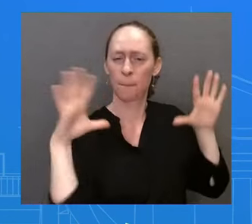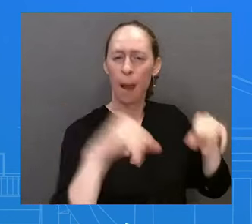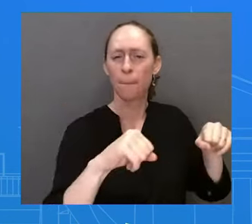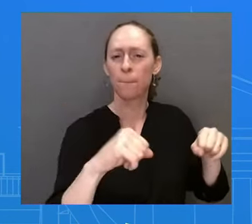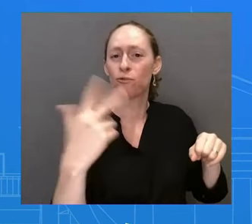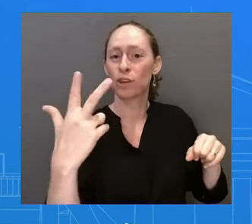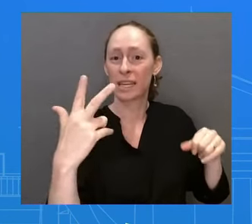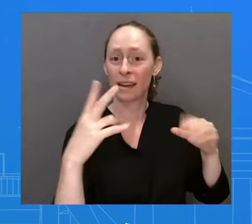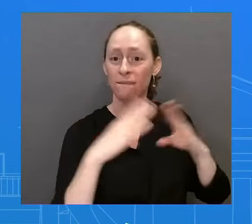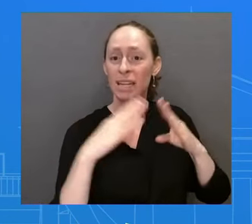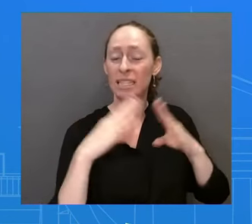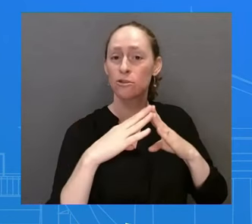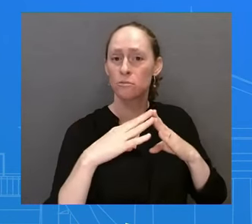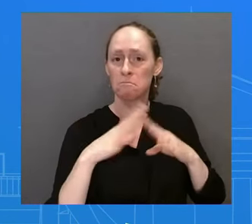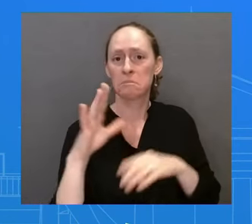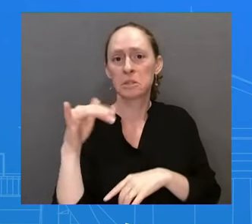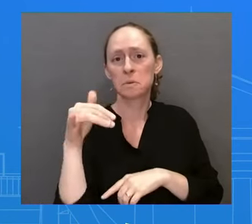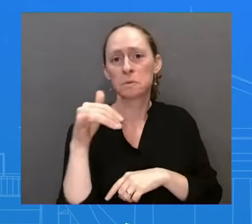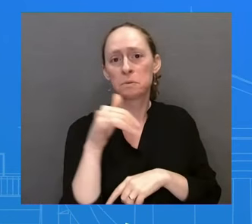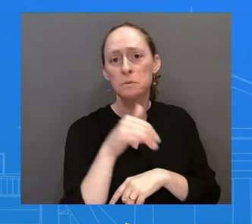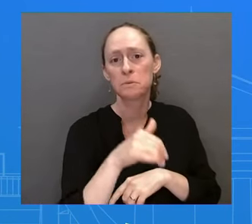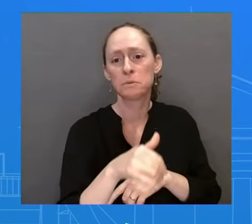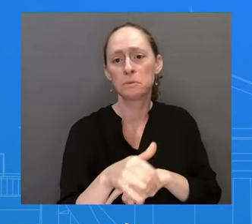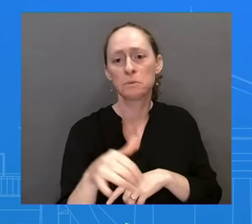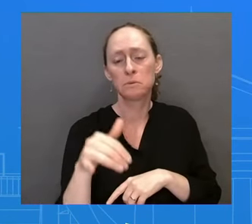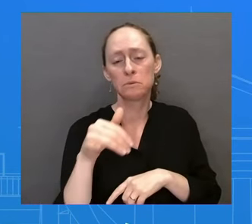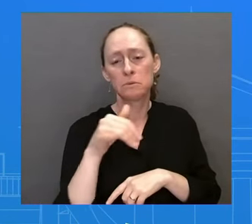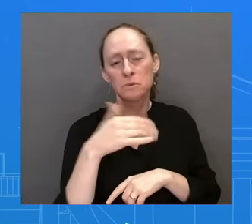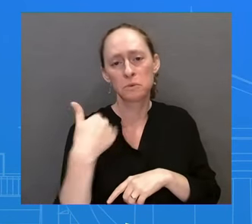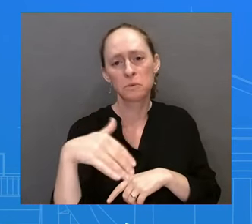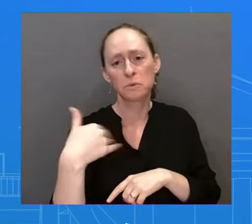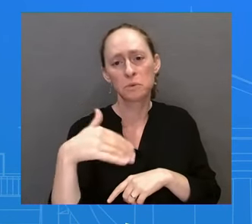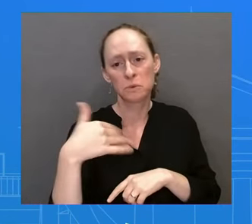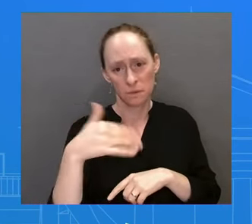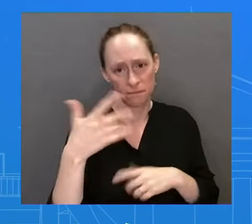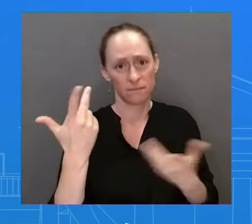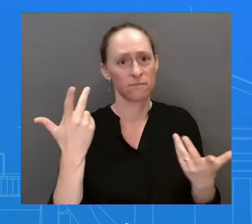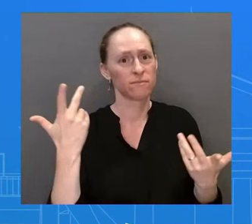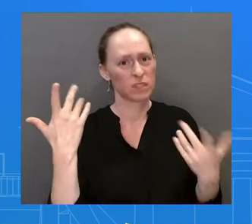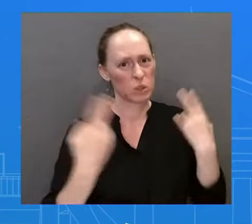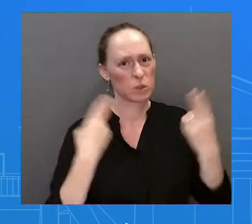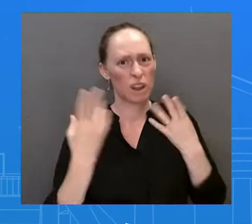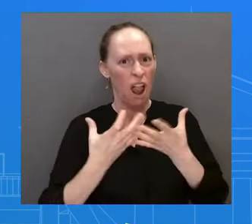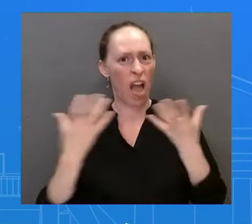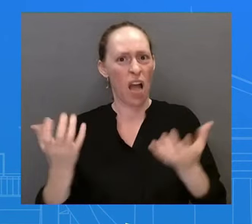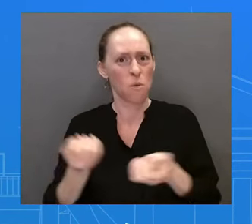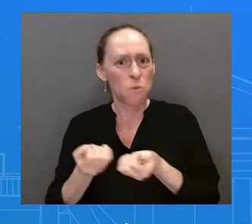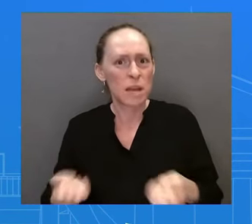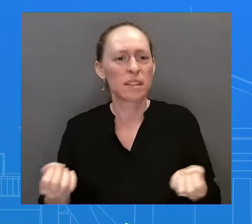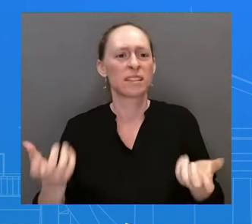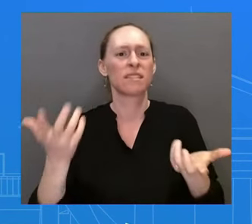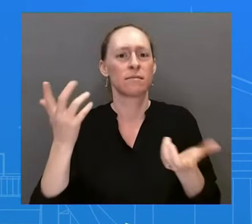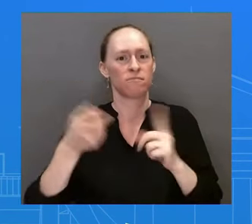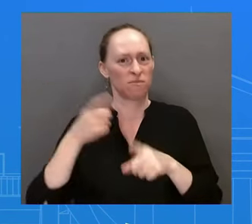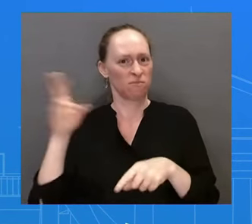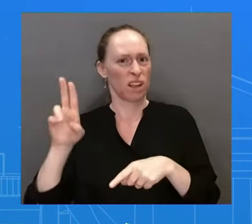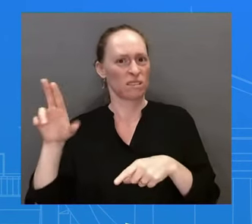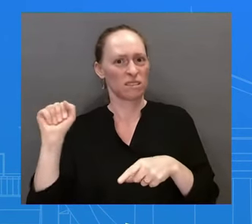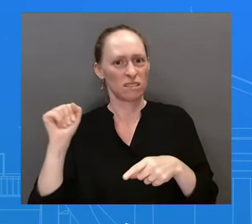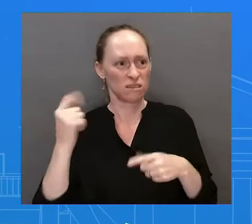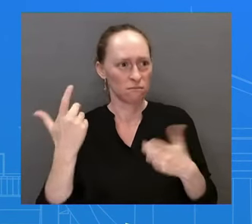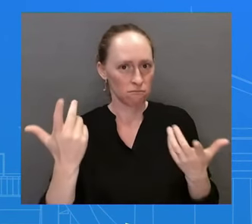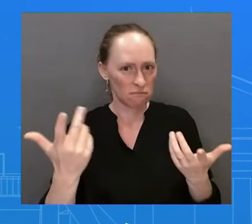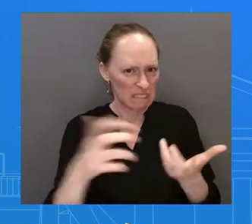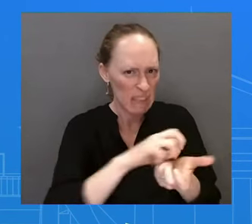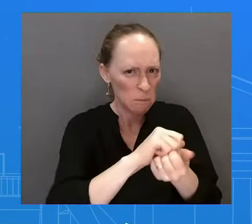U.S.-provided equipment. So I'm wondering what the U.S.'s assessment of this counteroffensive is thus far. We're going to refrain from providing an armchair assessment of this offensive. I'm going to still